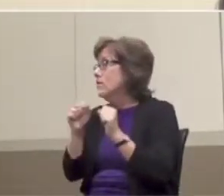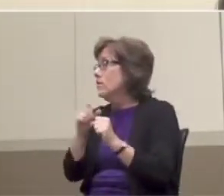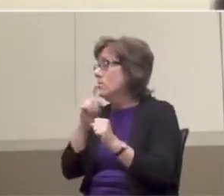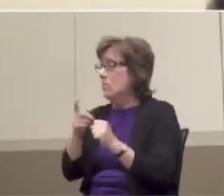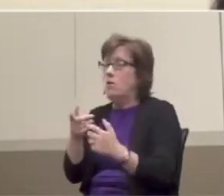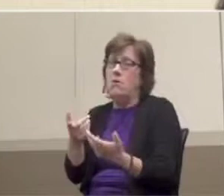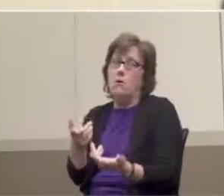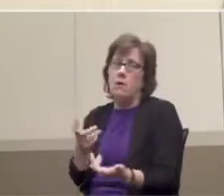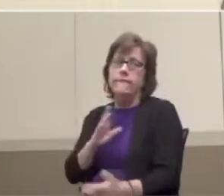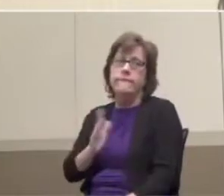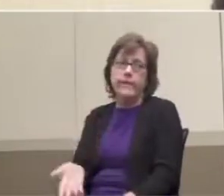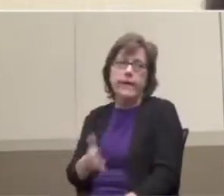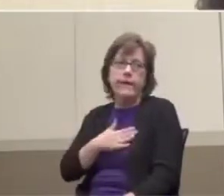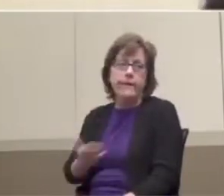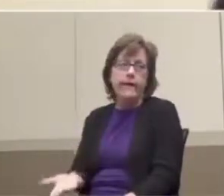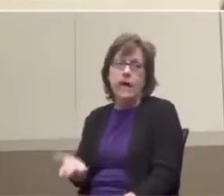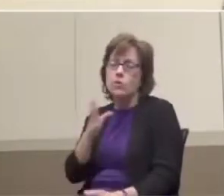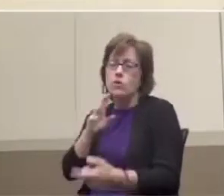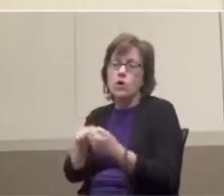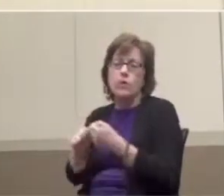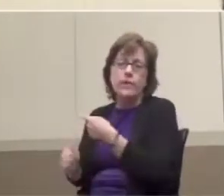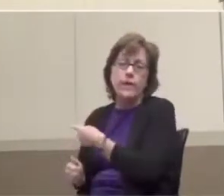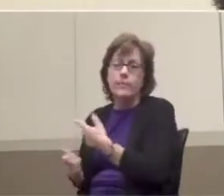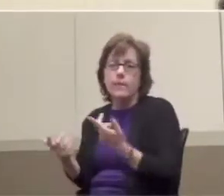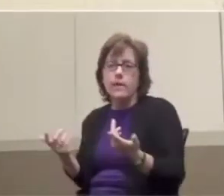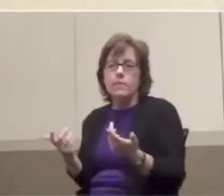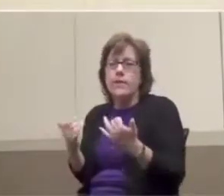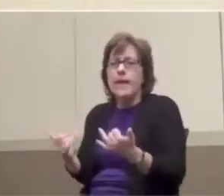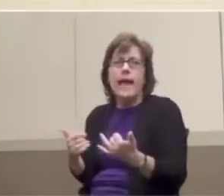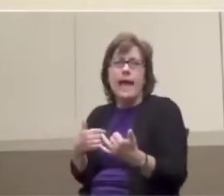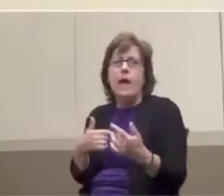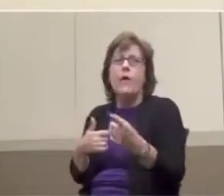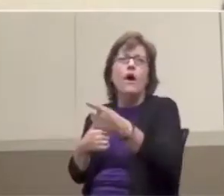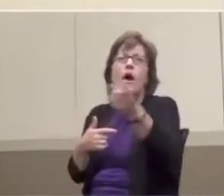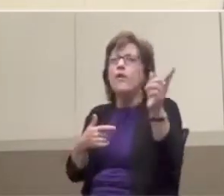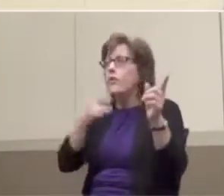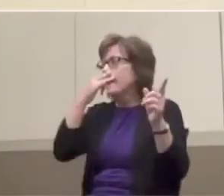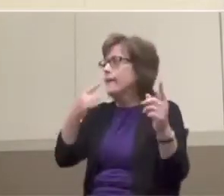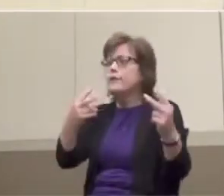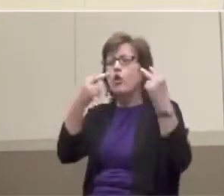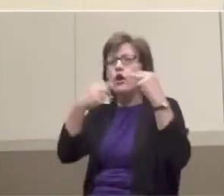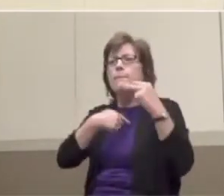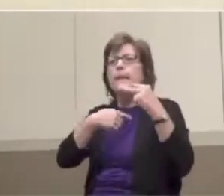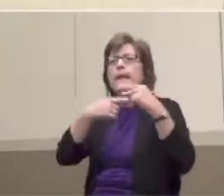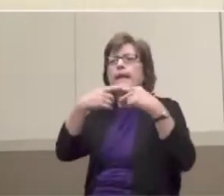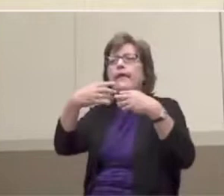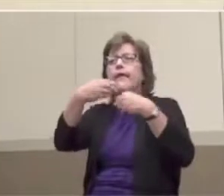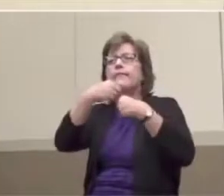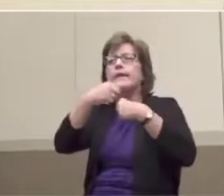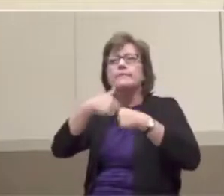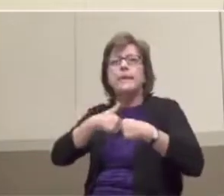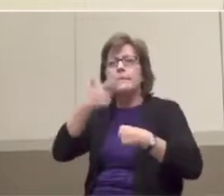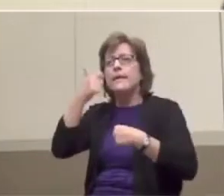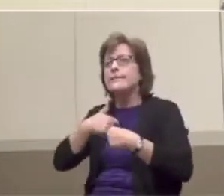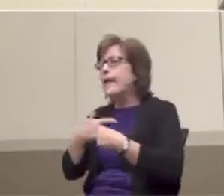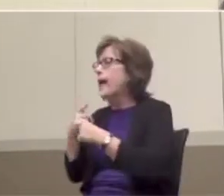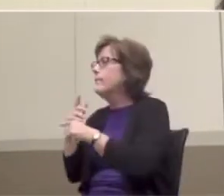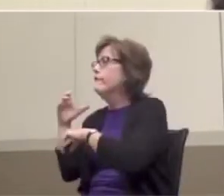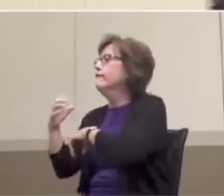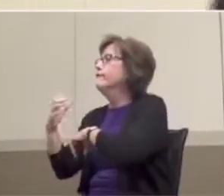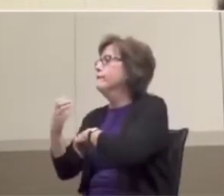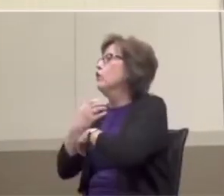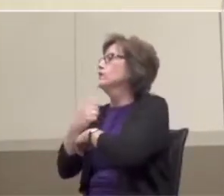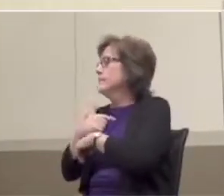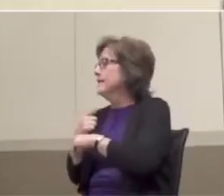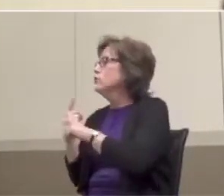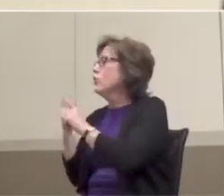yeah, I'll talk to him, but how am I looked at now by these other kids for having to interact? Because they don't